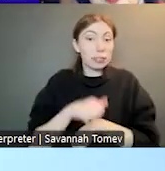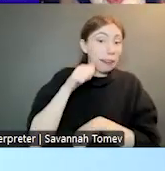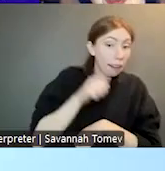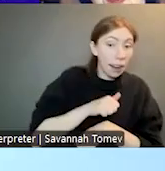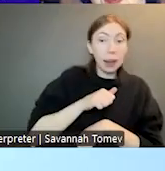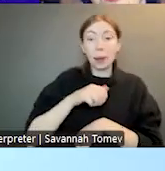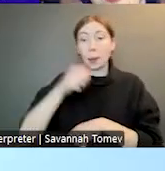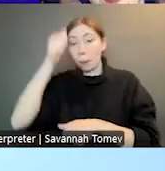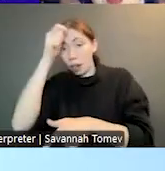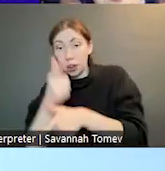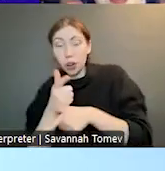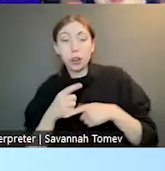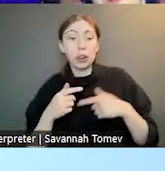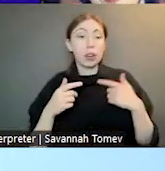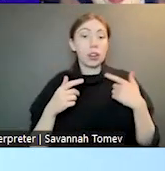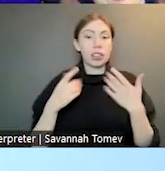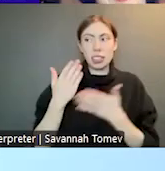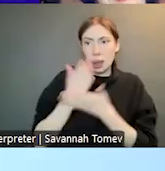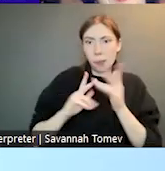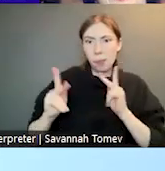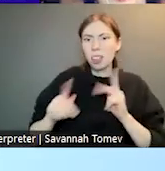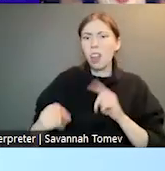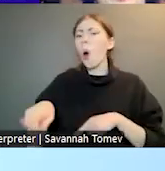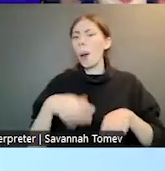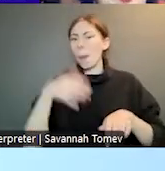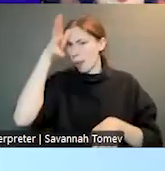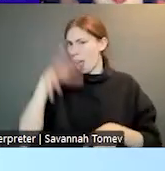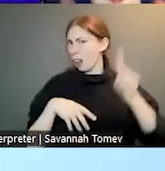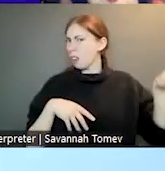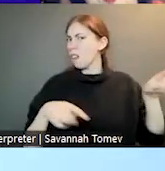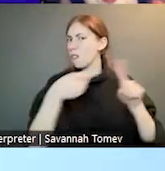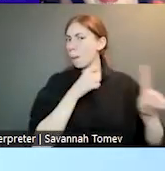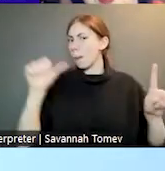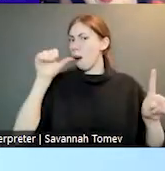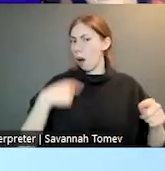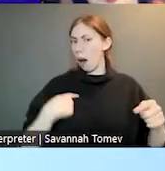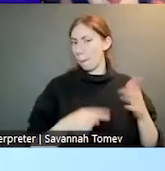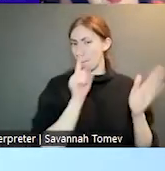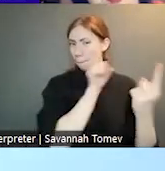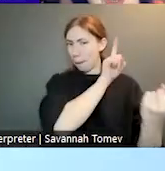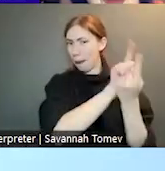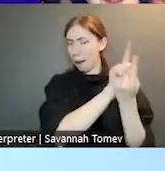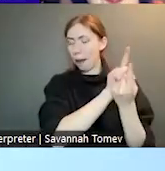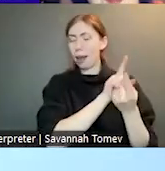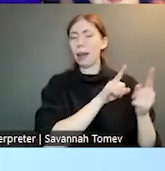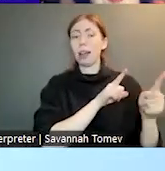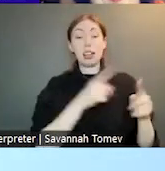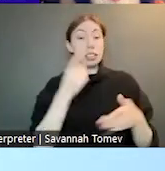from the street, a guy from a bar, a panhandler. Another person said it was my tenant who ripped me